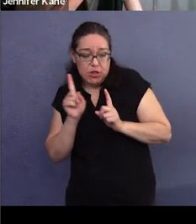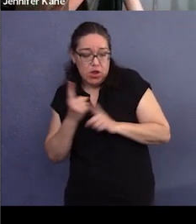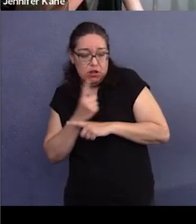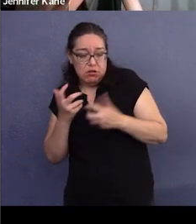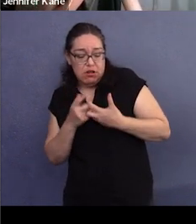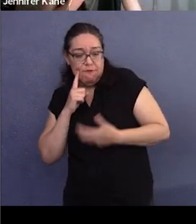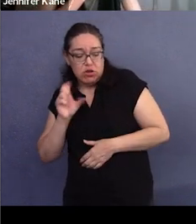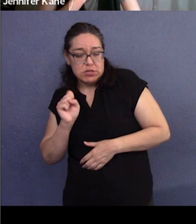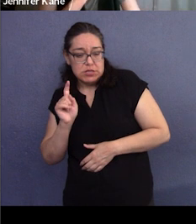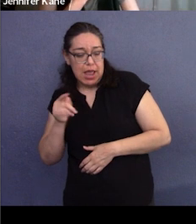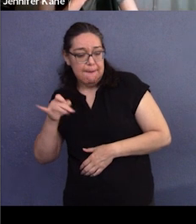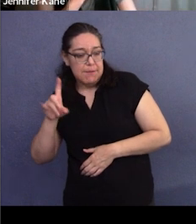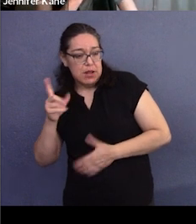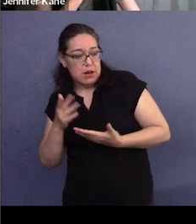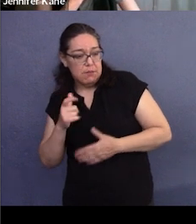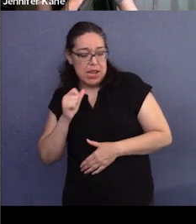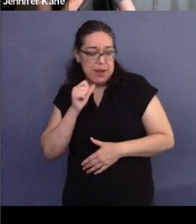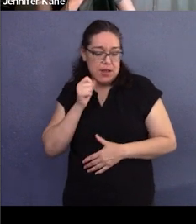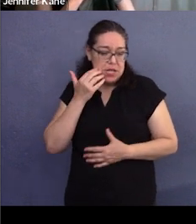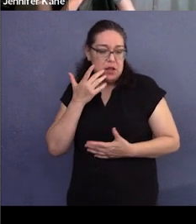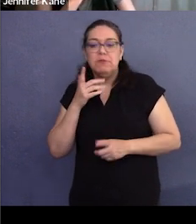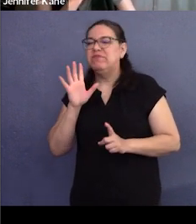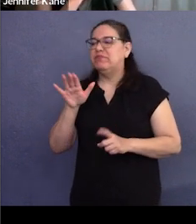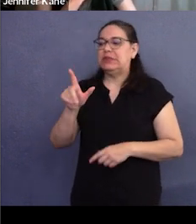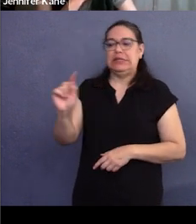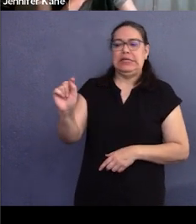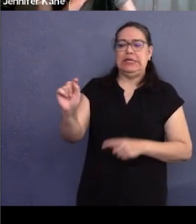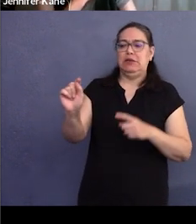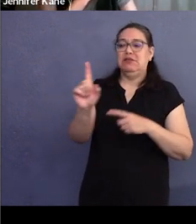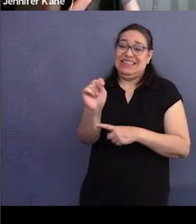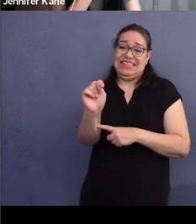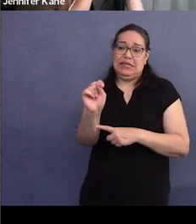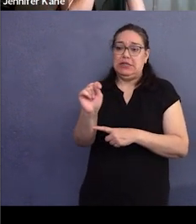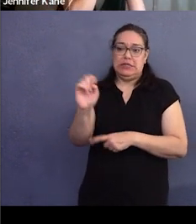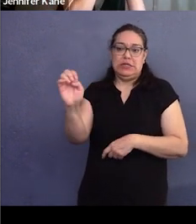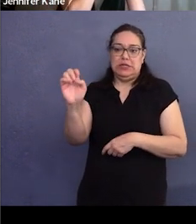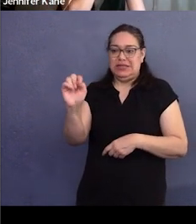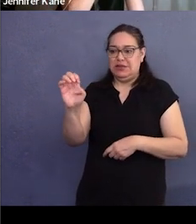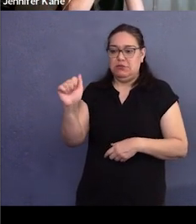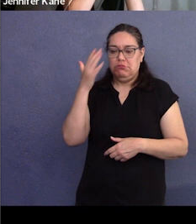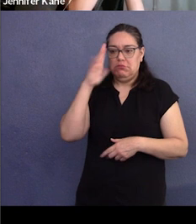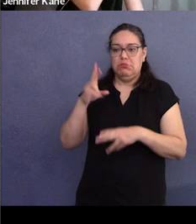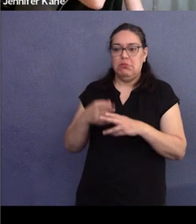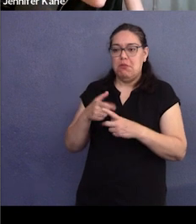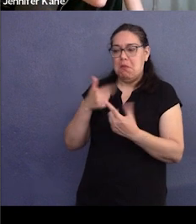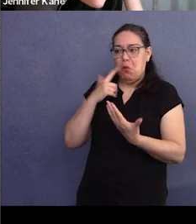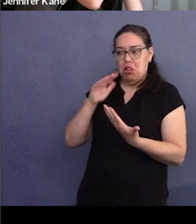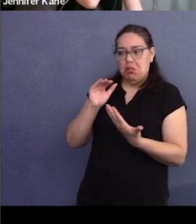I'm gonna look into that one and I'll get back to you. It may be that would be considered 20% because they're not